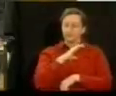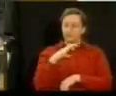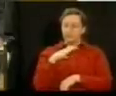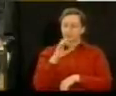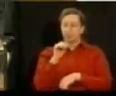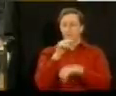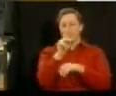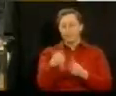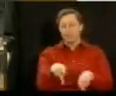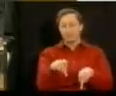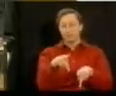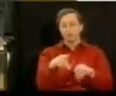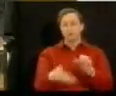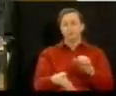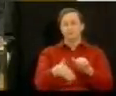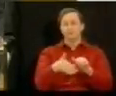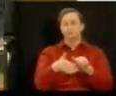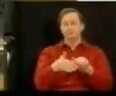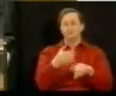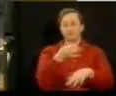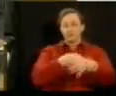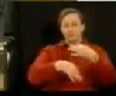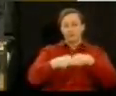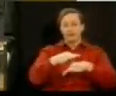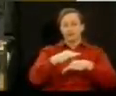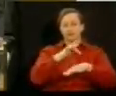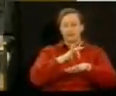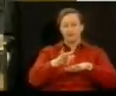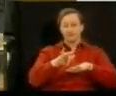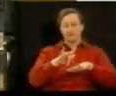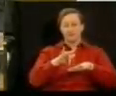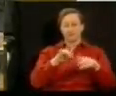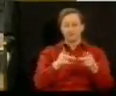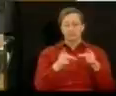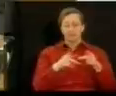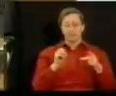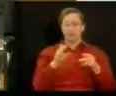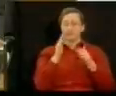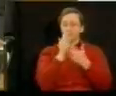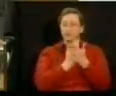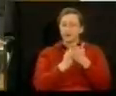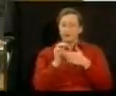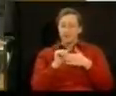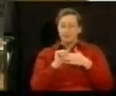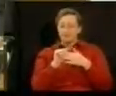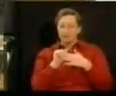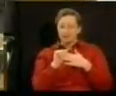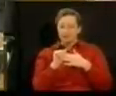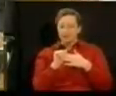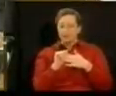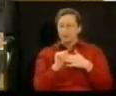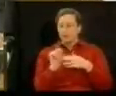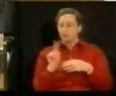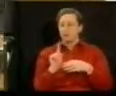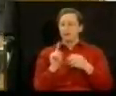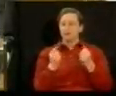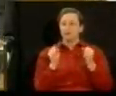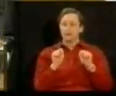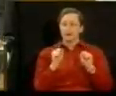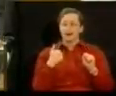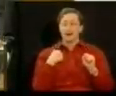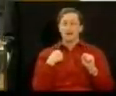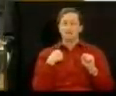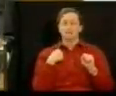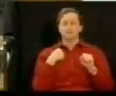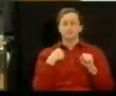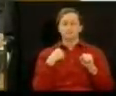people to fill vacated spots, correct? That's true. So there is some flexibility there where there might be some public input or public scrutiny. I'd